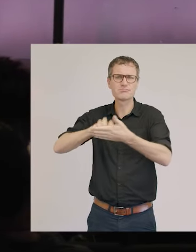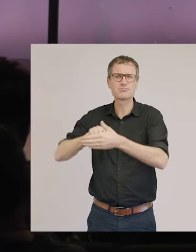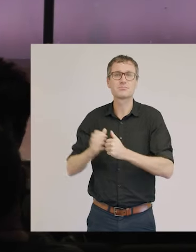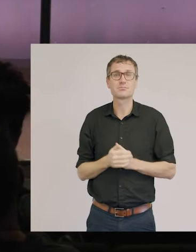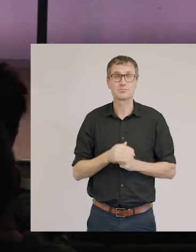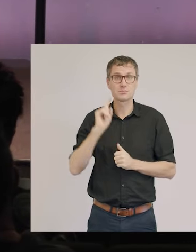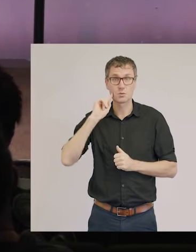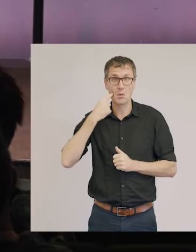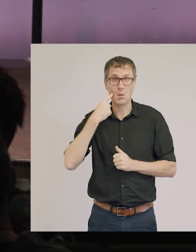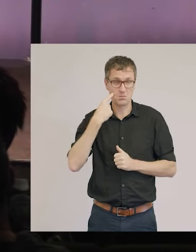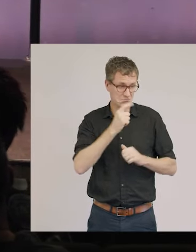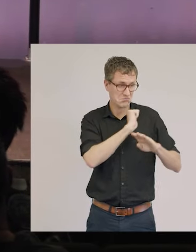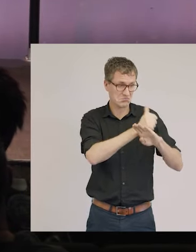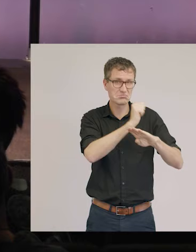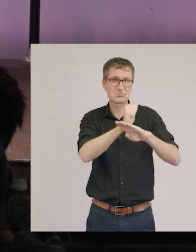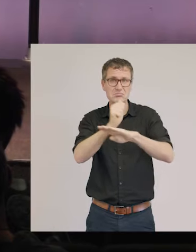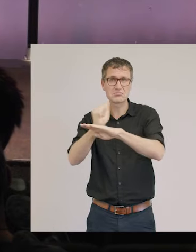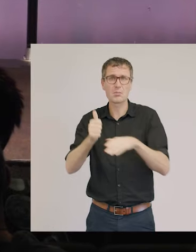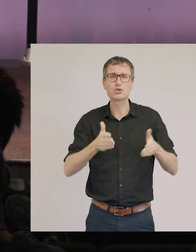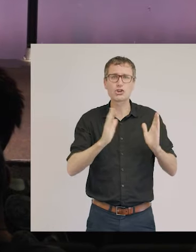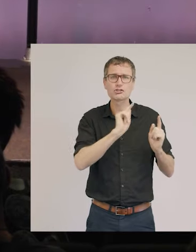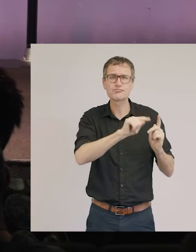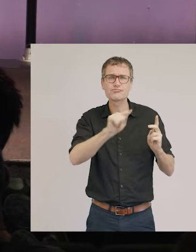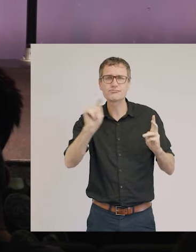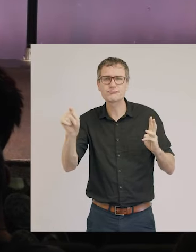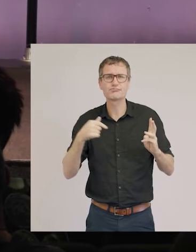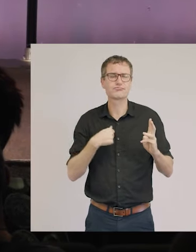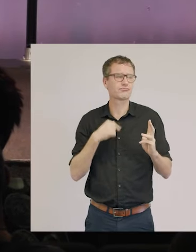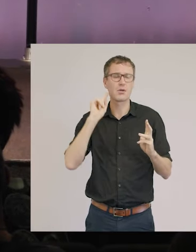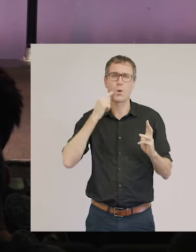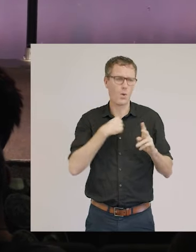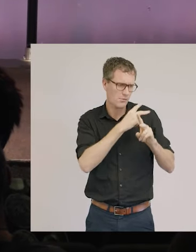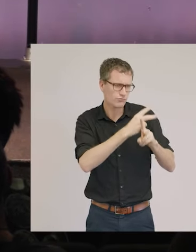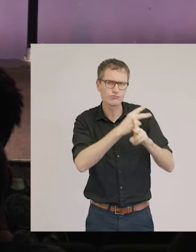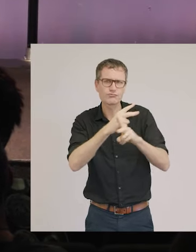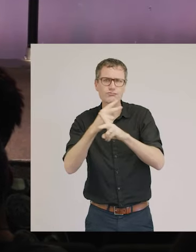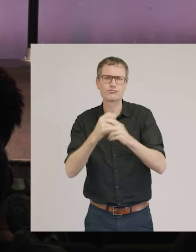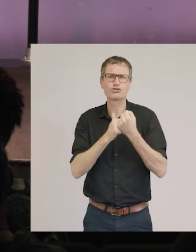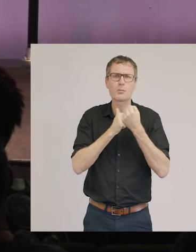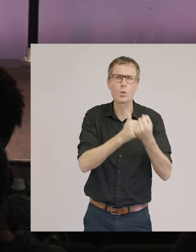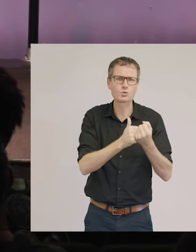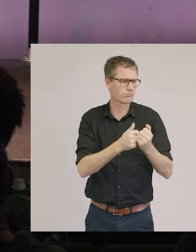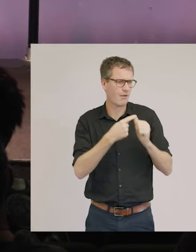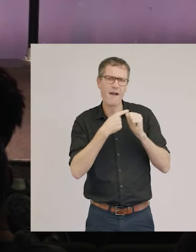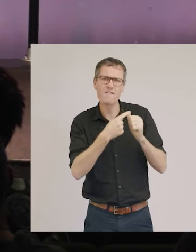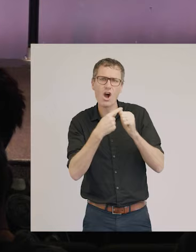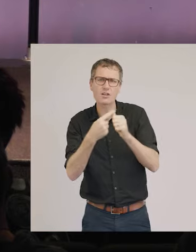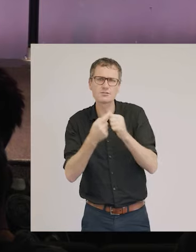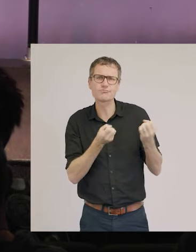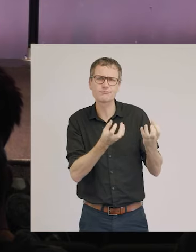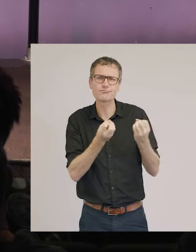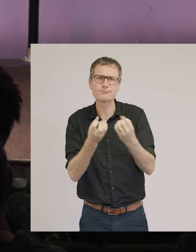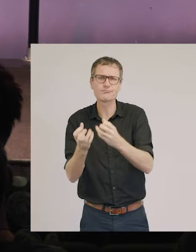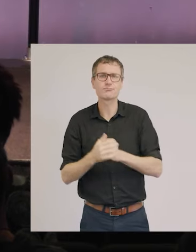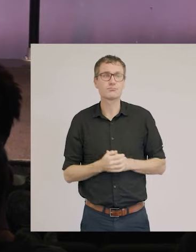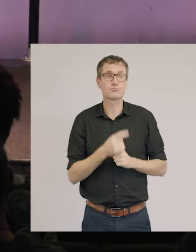planted a lot of churches, and he had churches that he oversaw, and he gave lots of wisdom and advice. And one